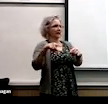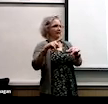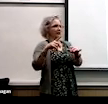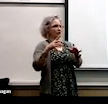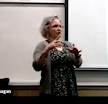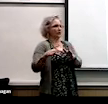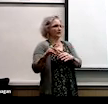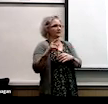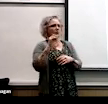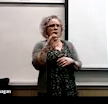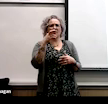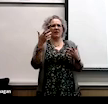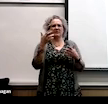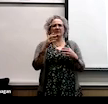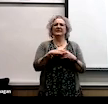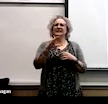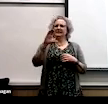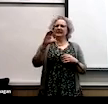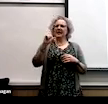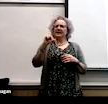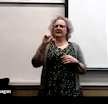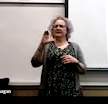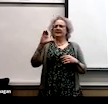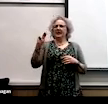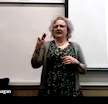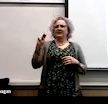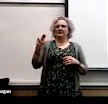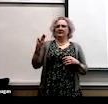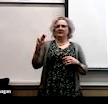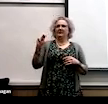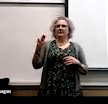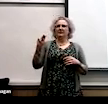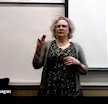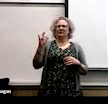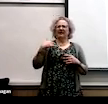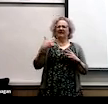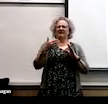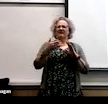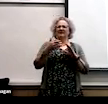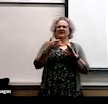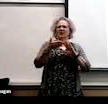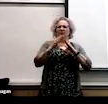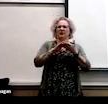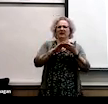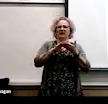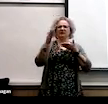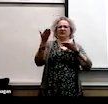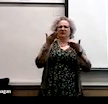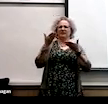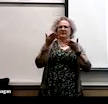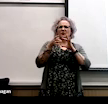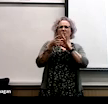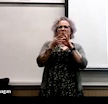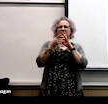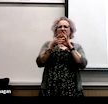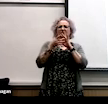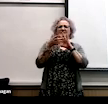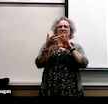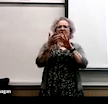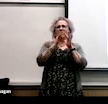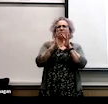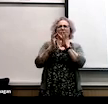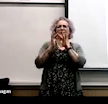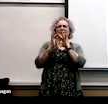community, what does it stand for again? Help me out, Justine. Community Services Coordination Network or something like that? I can never remember. Yeah.